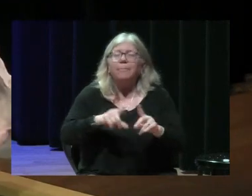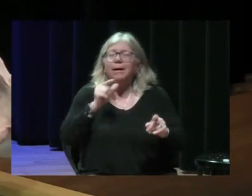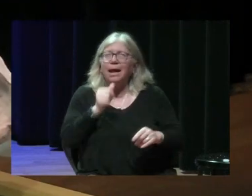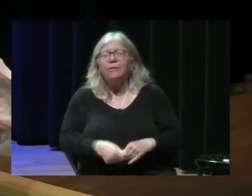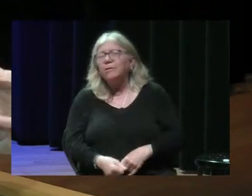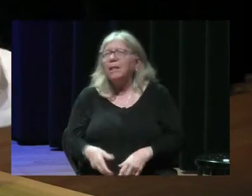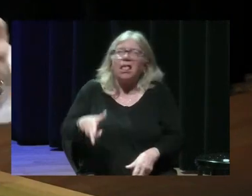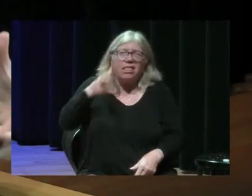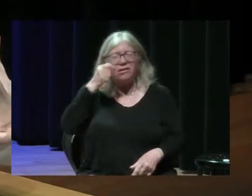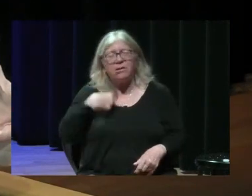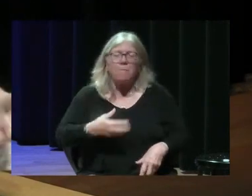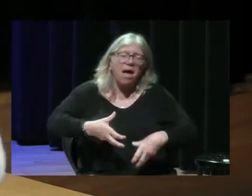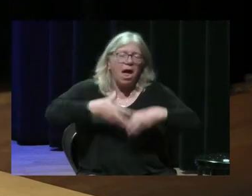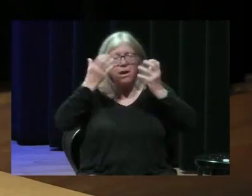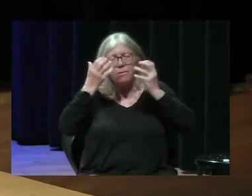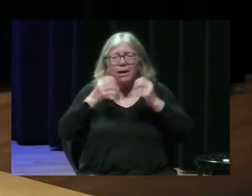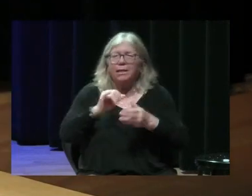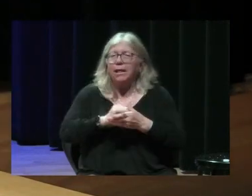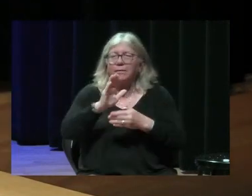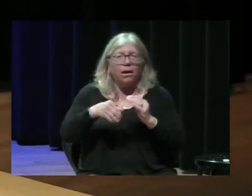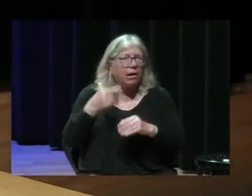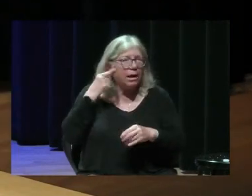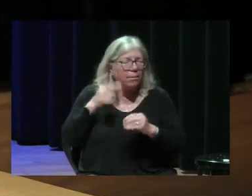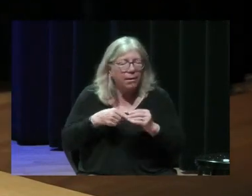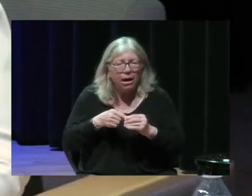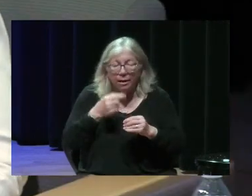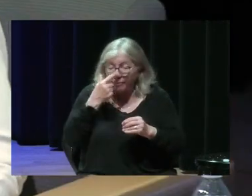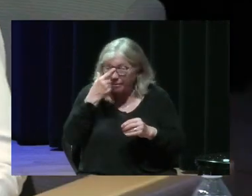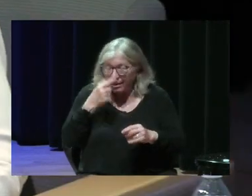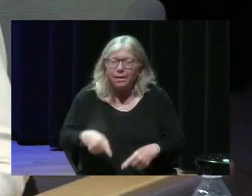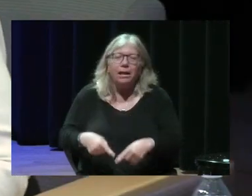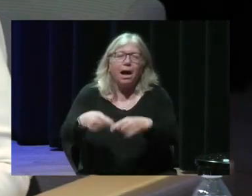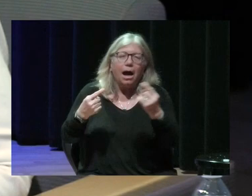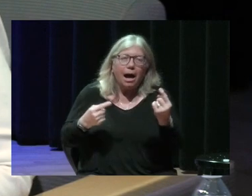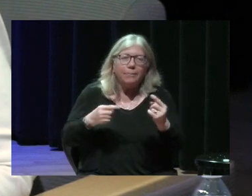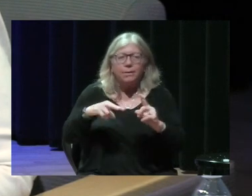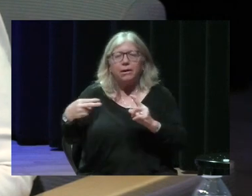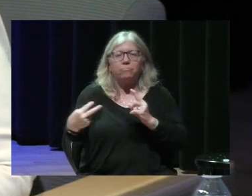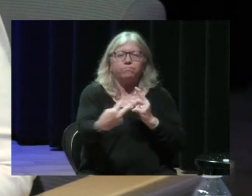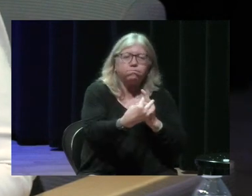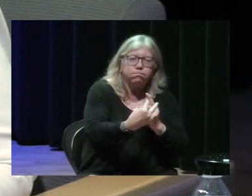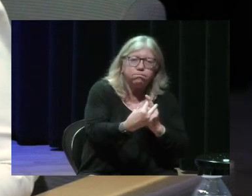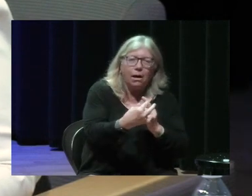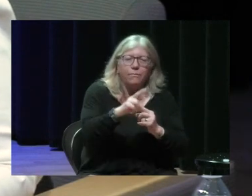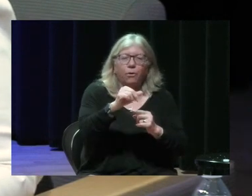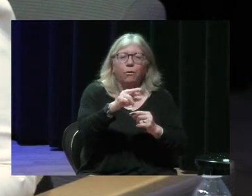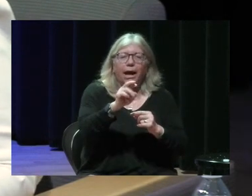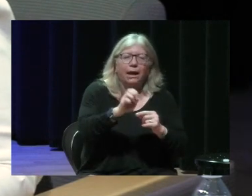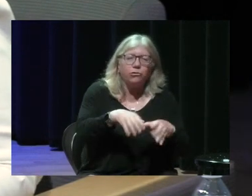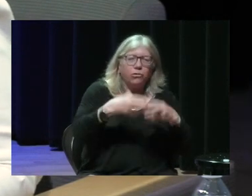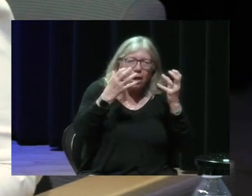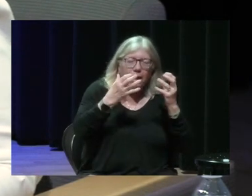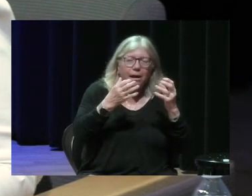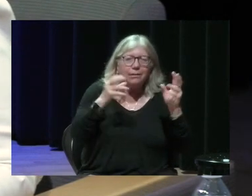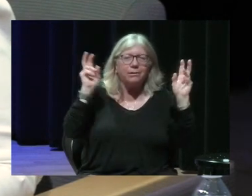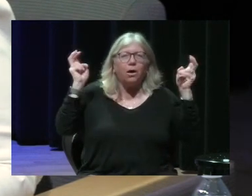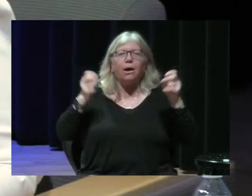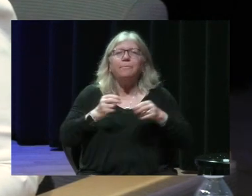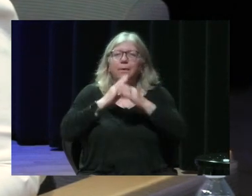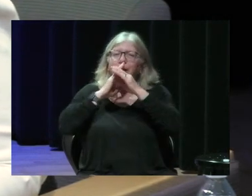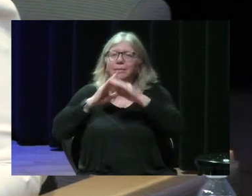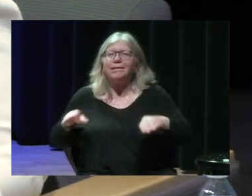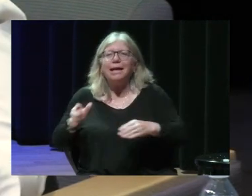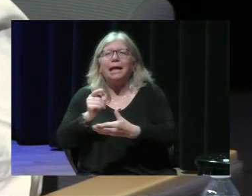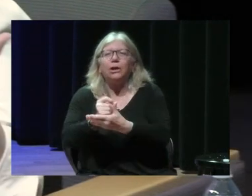angry I am. That's all I care about. And the flip side of that rage coin is the silent treatment, which we also